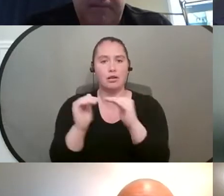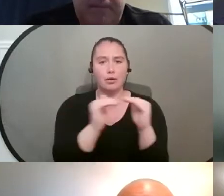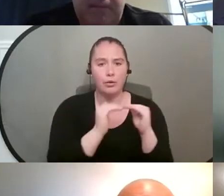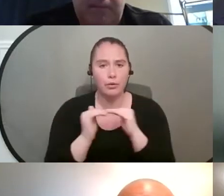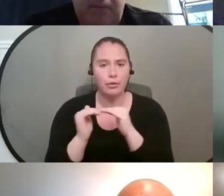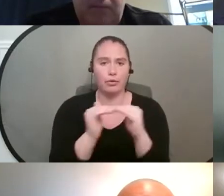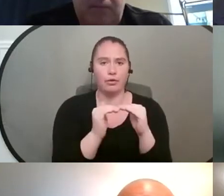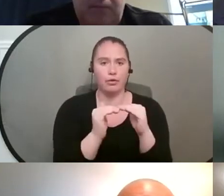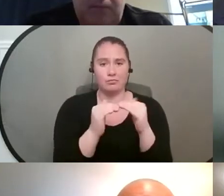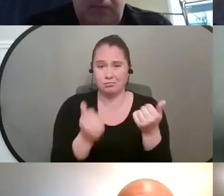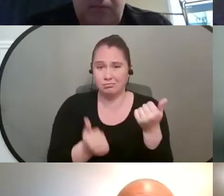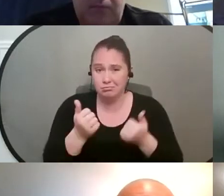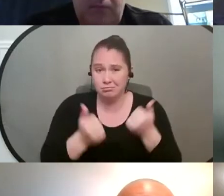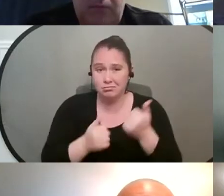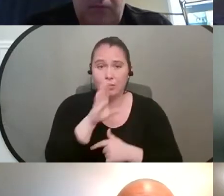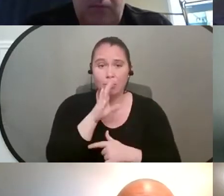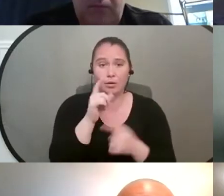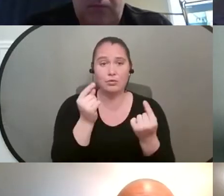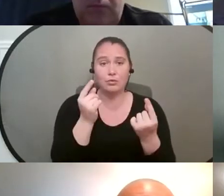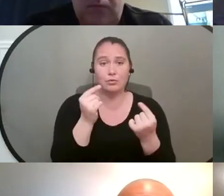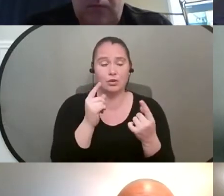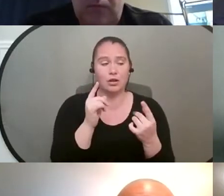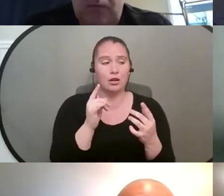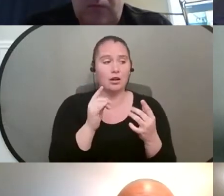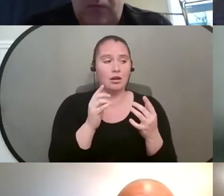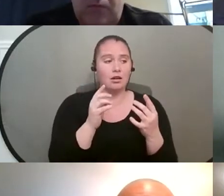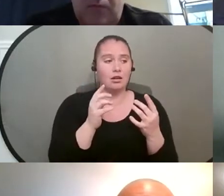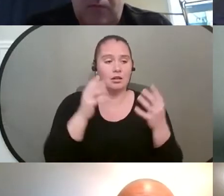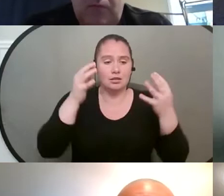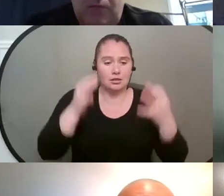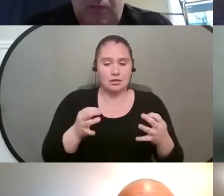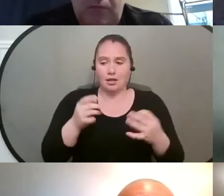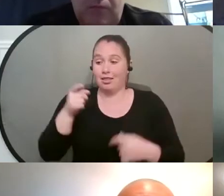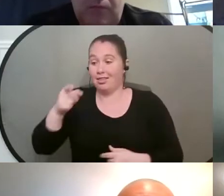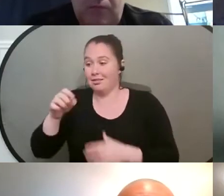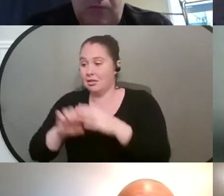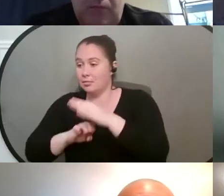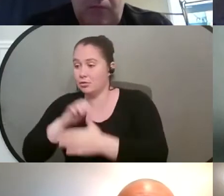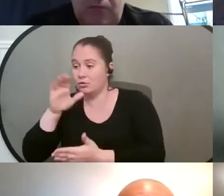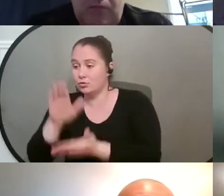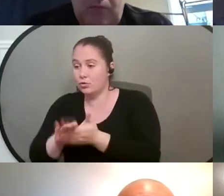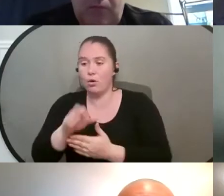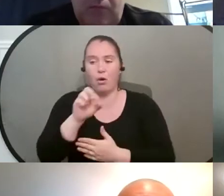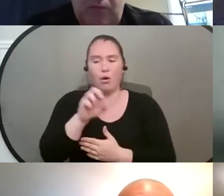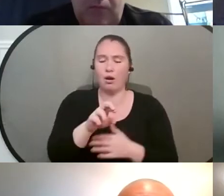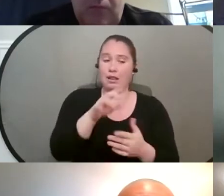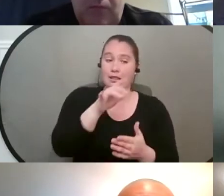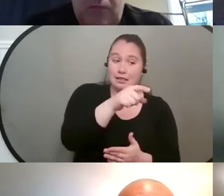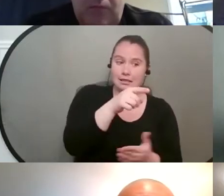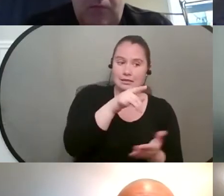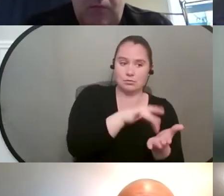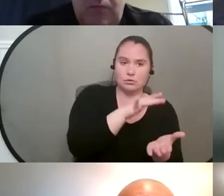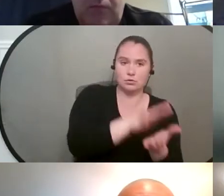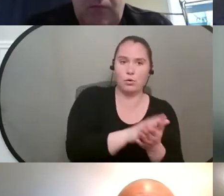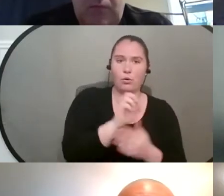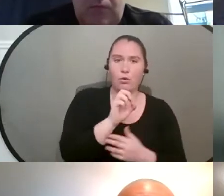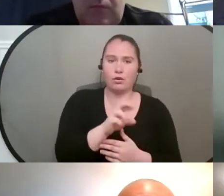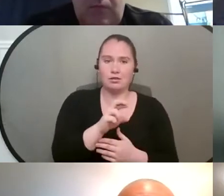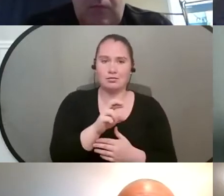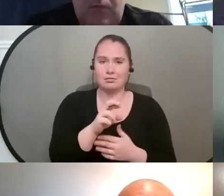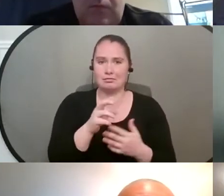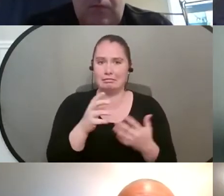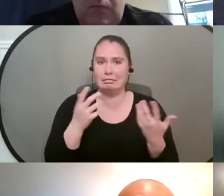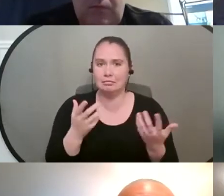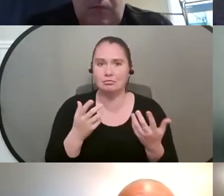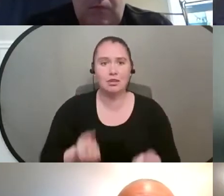that granular that we're deciding we want to do this elementary school, but this middle school, or is it all, or how